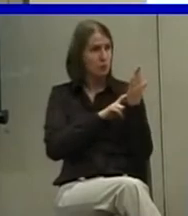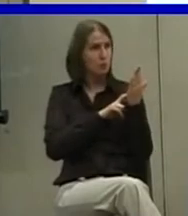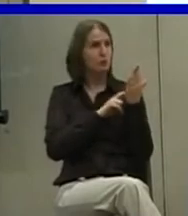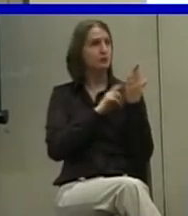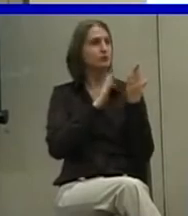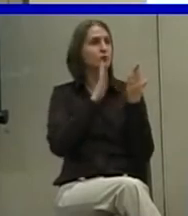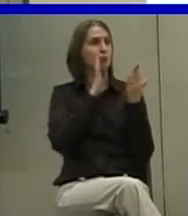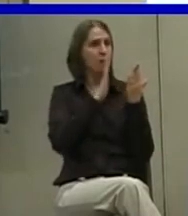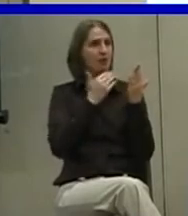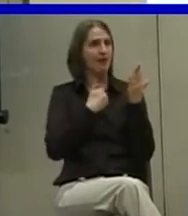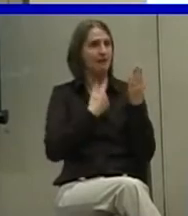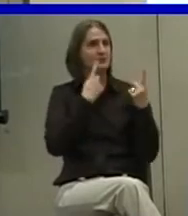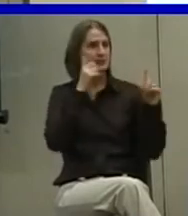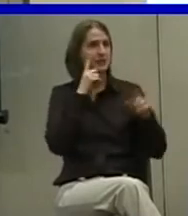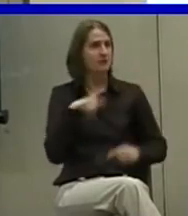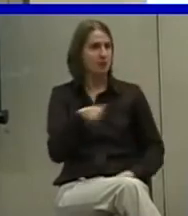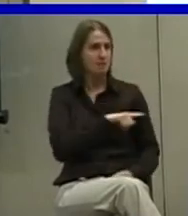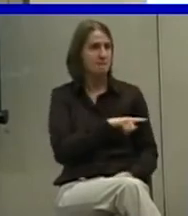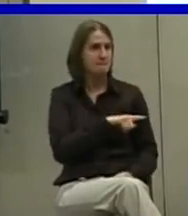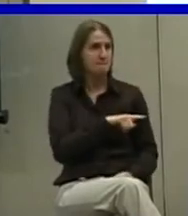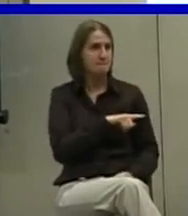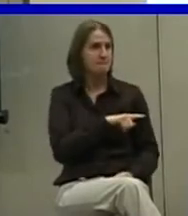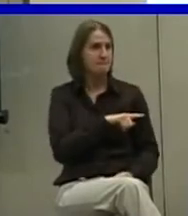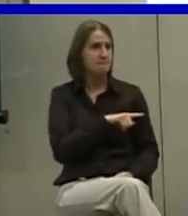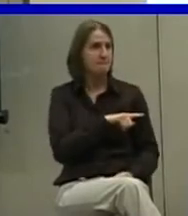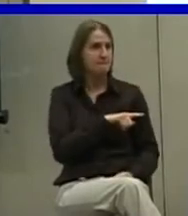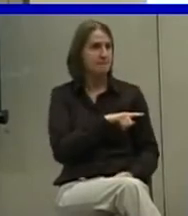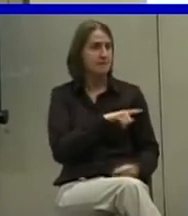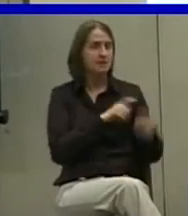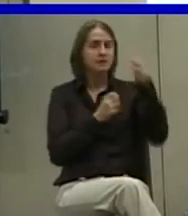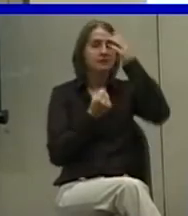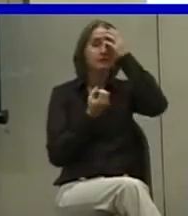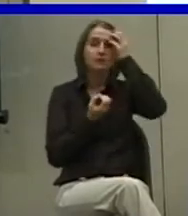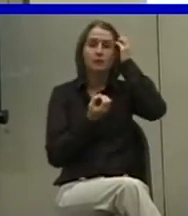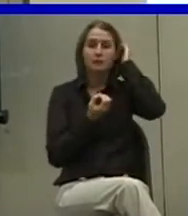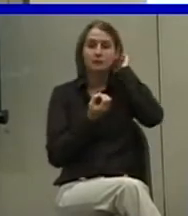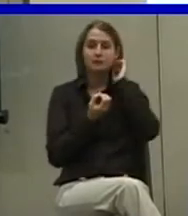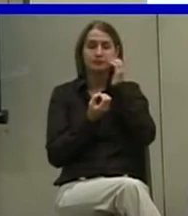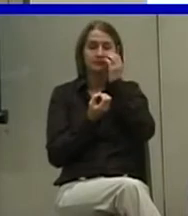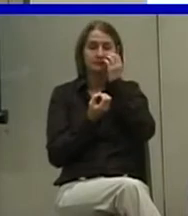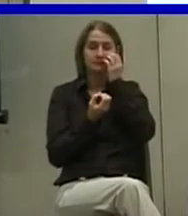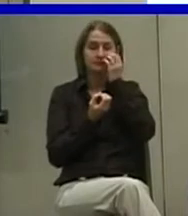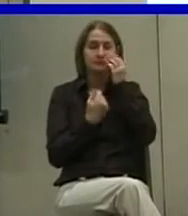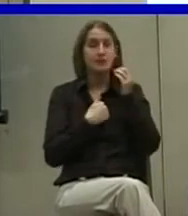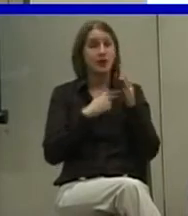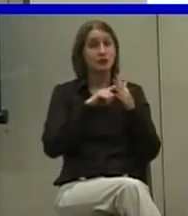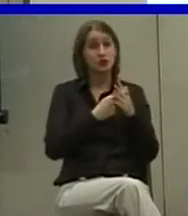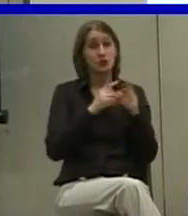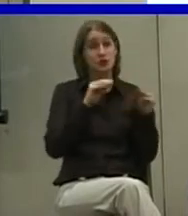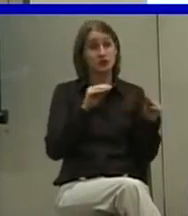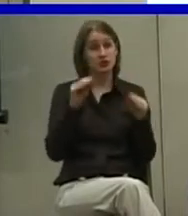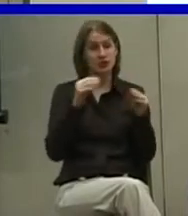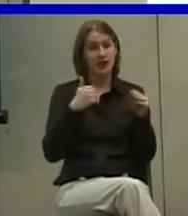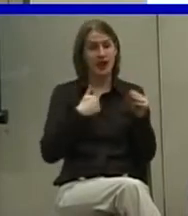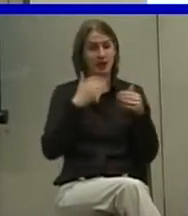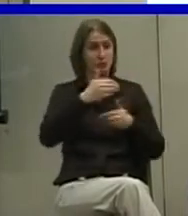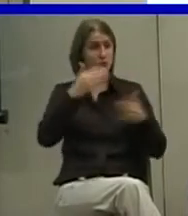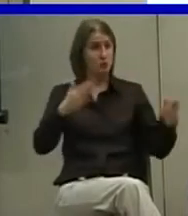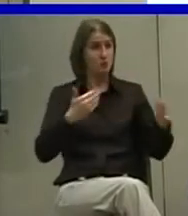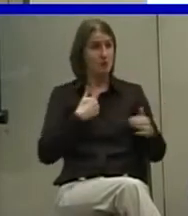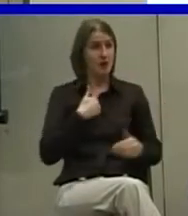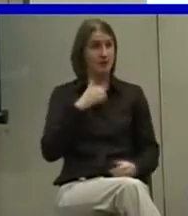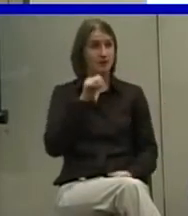be met with success from the kids? So, when I first started teaching, I had a room with